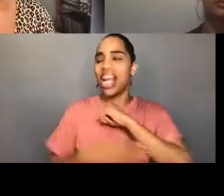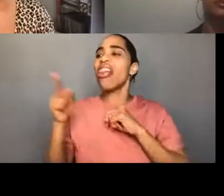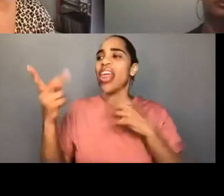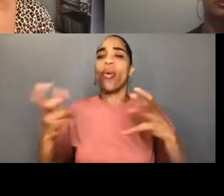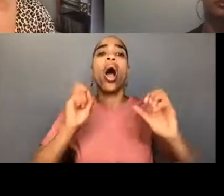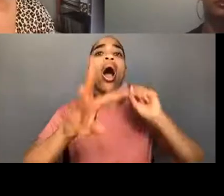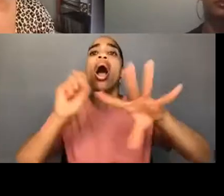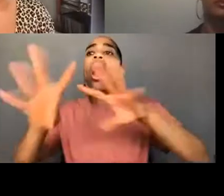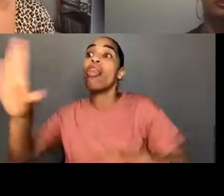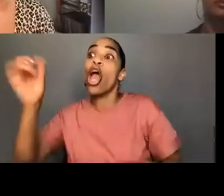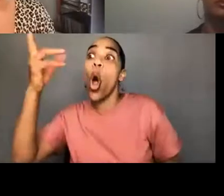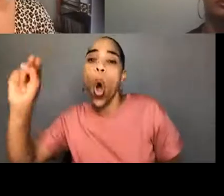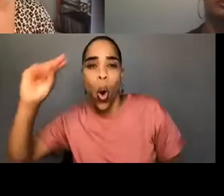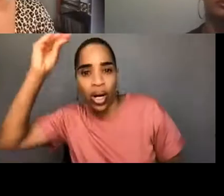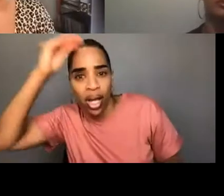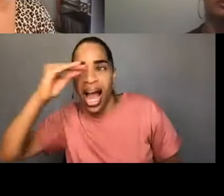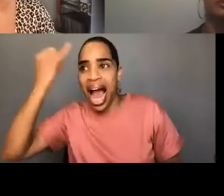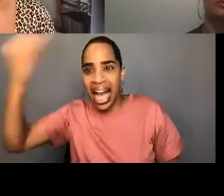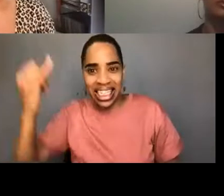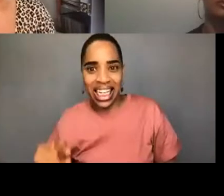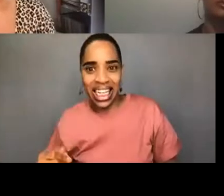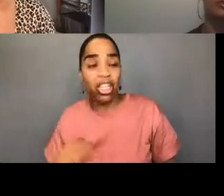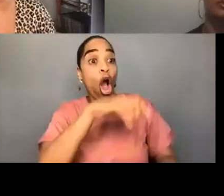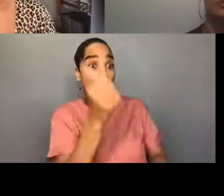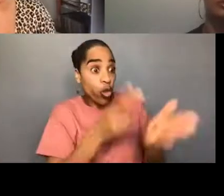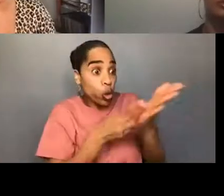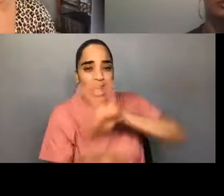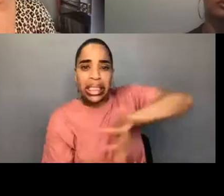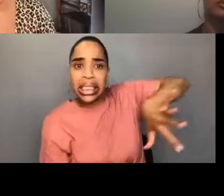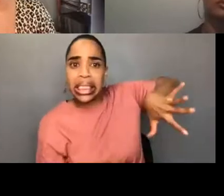America we're all going to learn, and that efforts to really